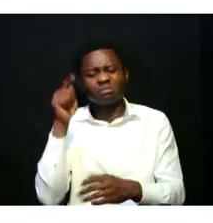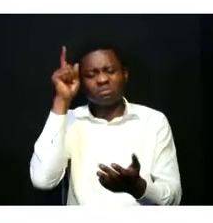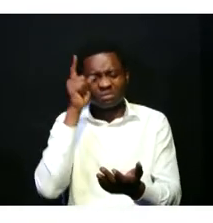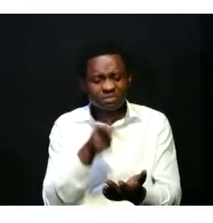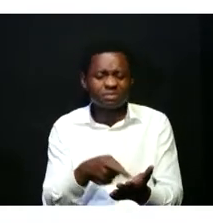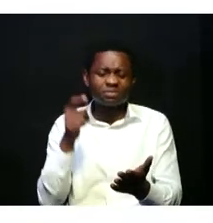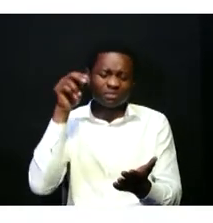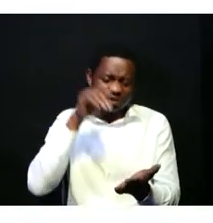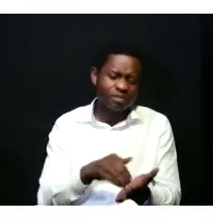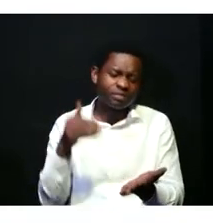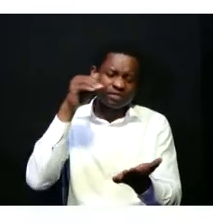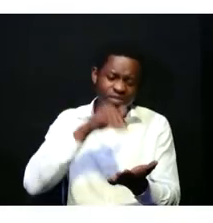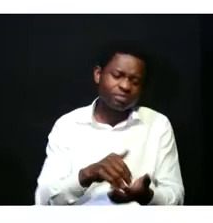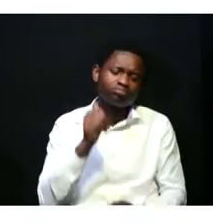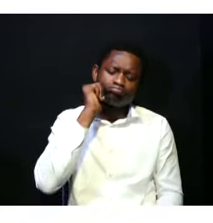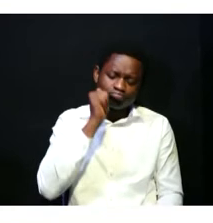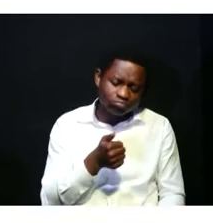them. His